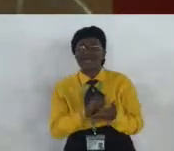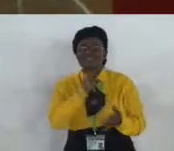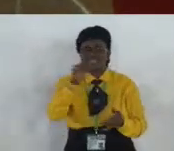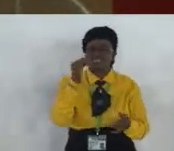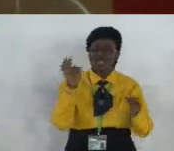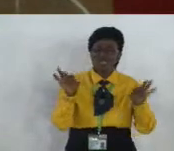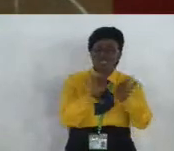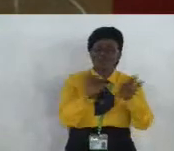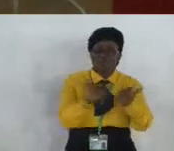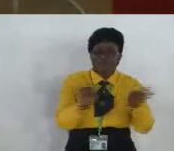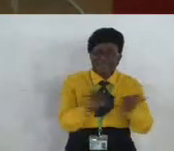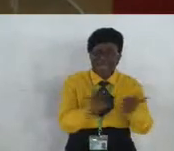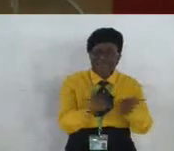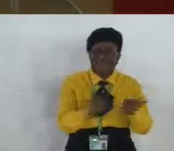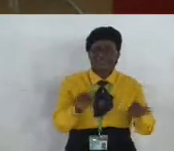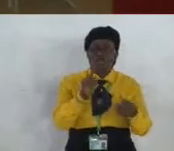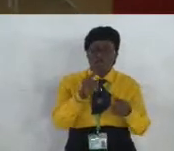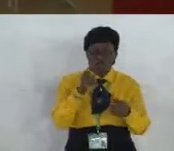you better